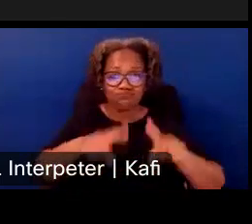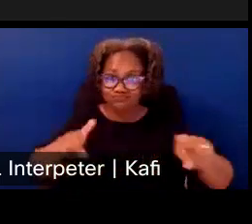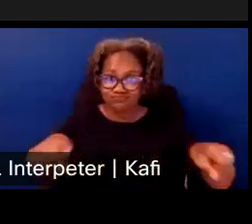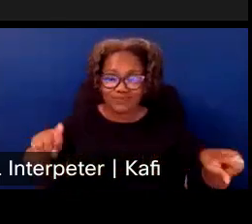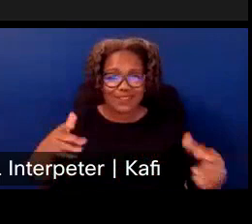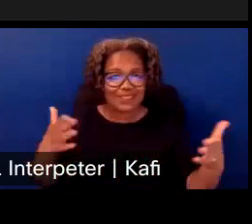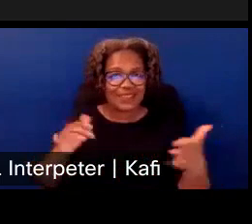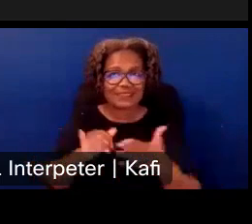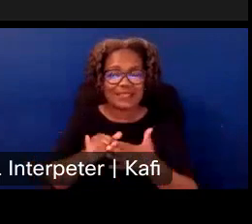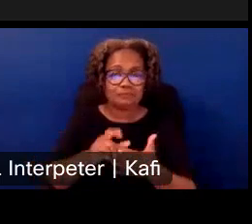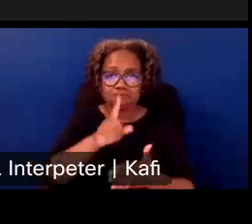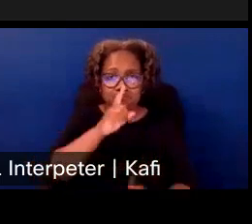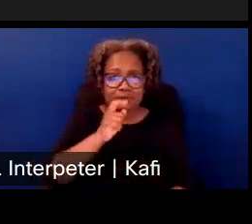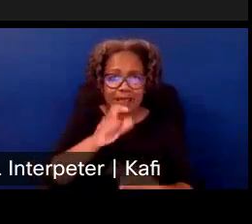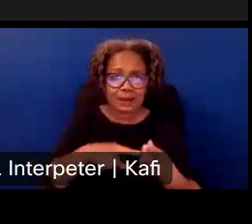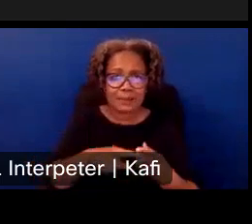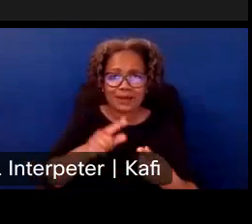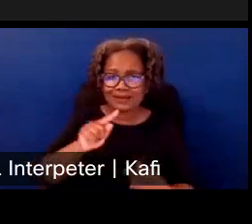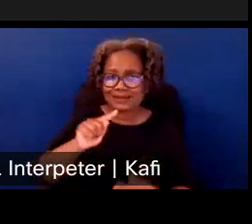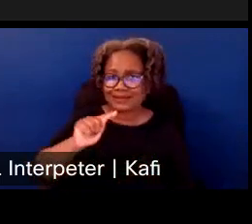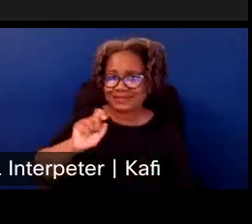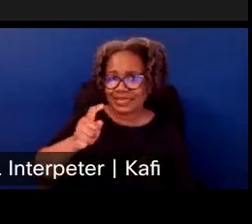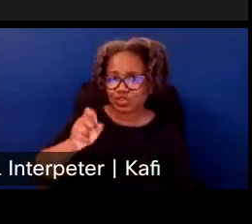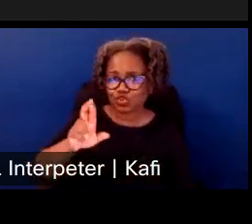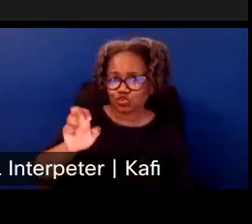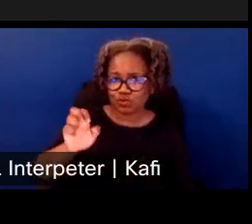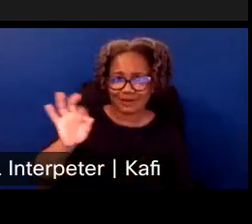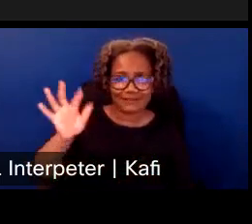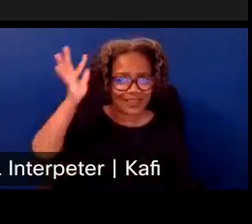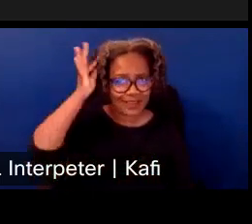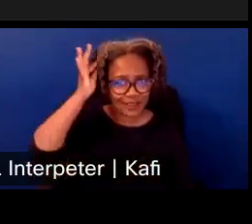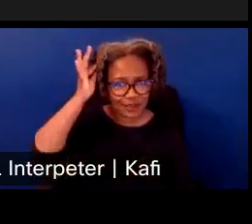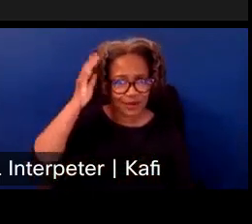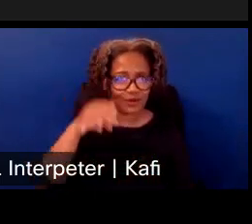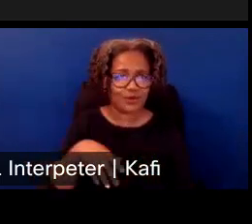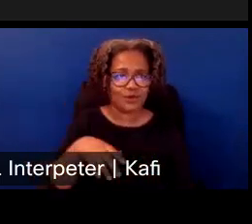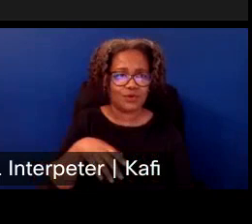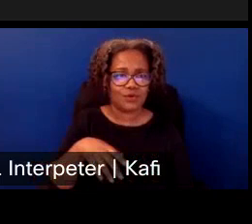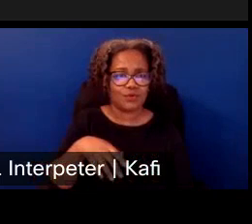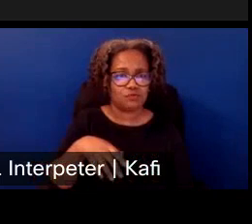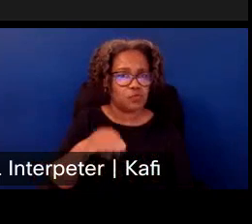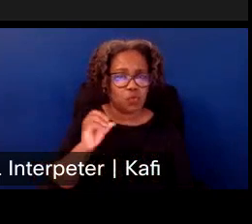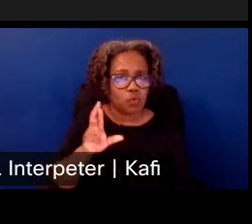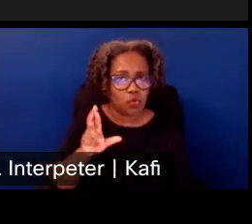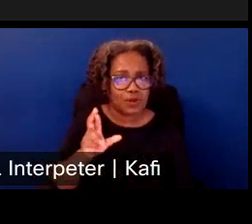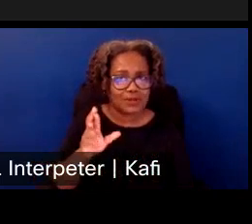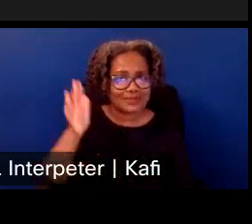hair and the scalp, whether it's for a good purpose or end up being for a bad